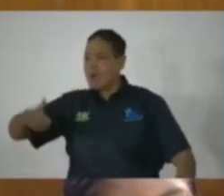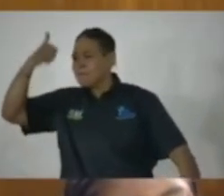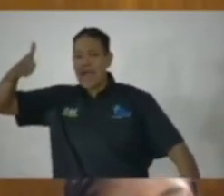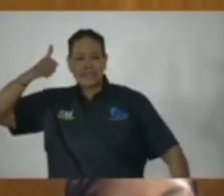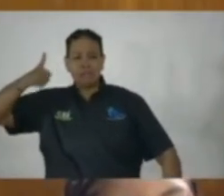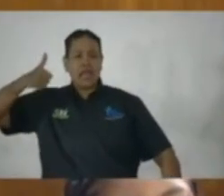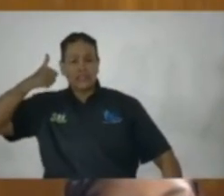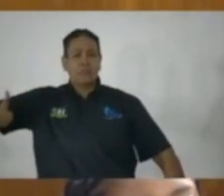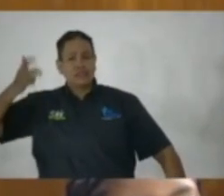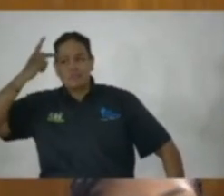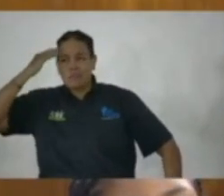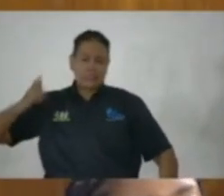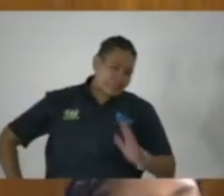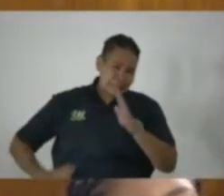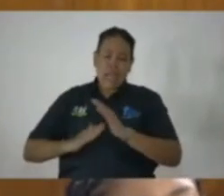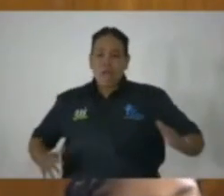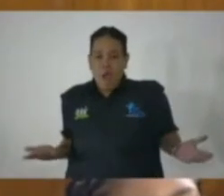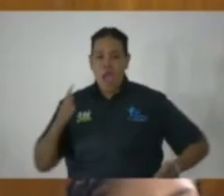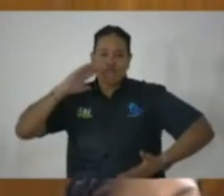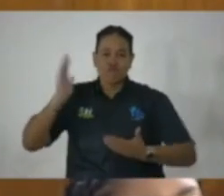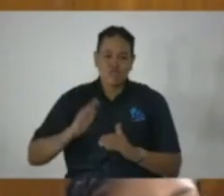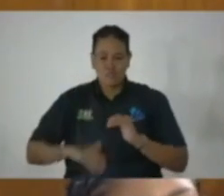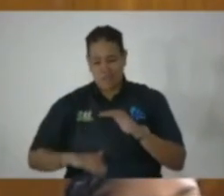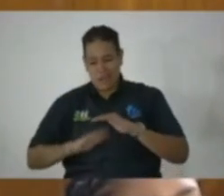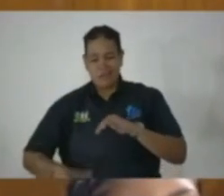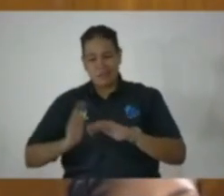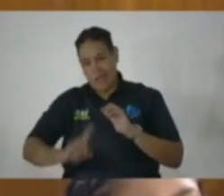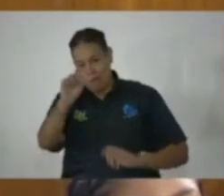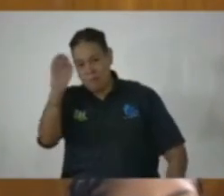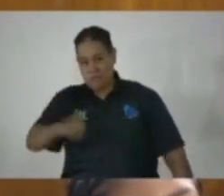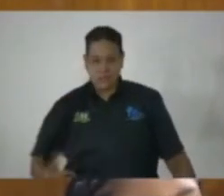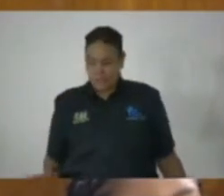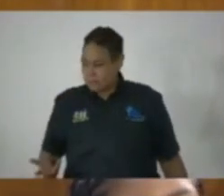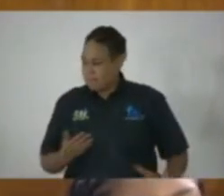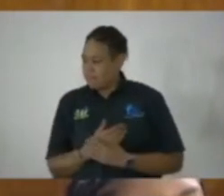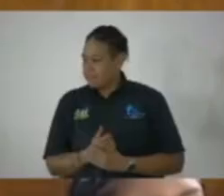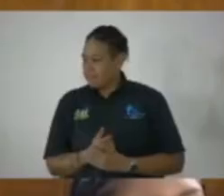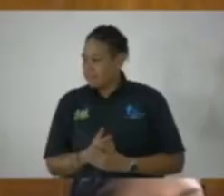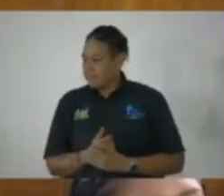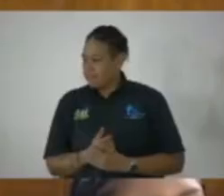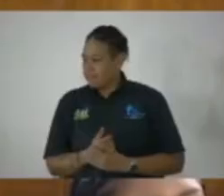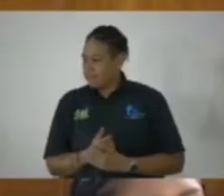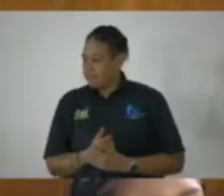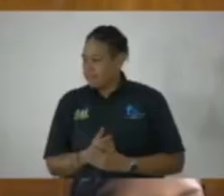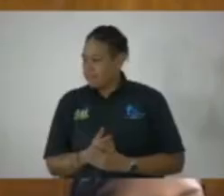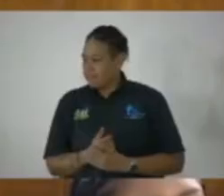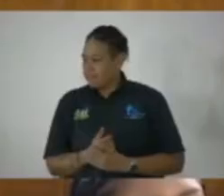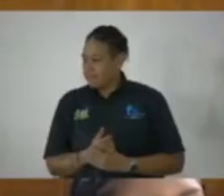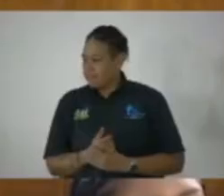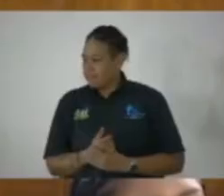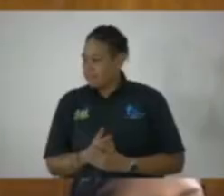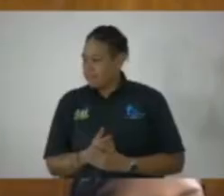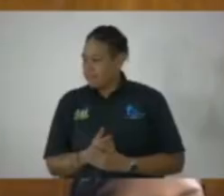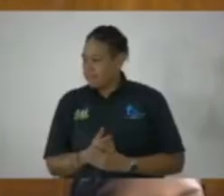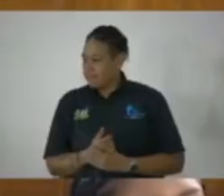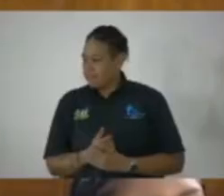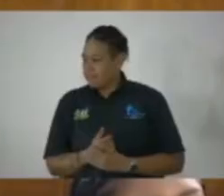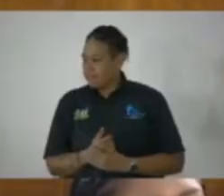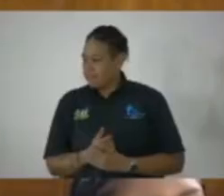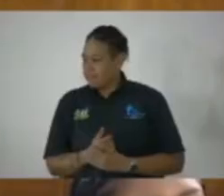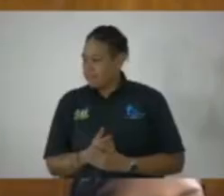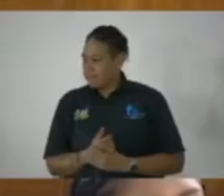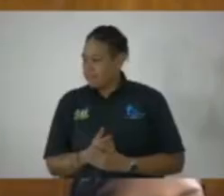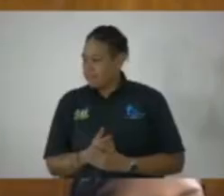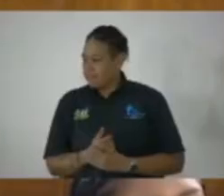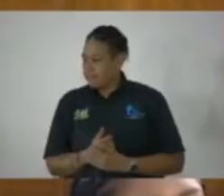Prime Minister we have ever seen reduced it by less than 1 percentage points. That's embarrassing. Embarrassing!